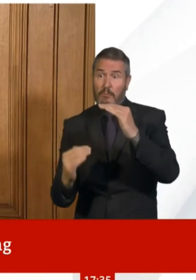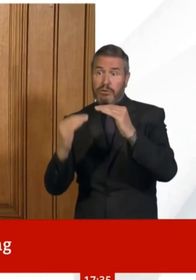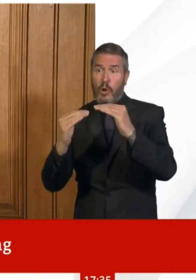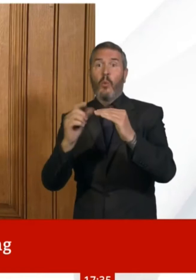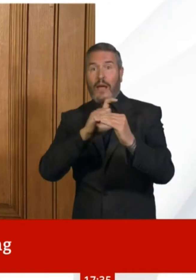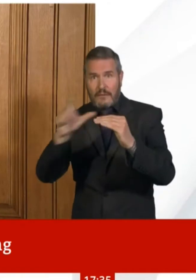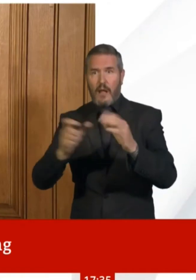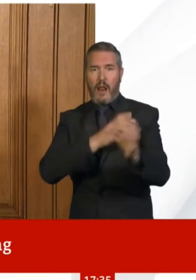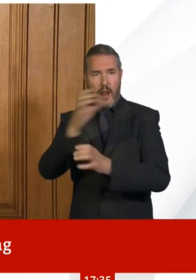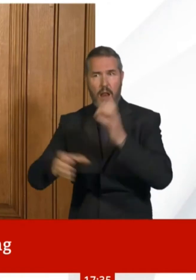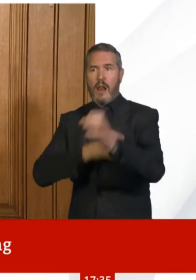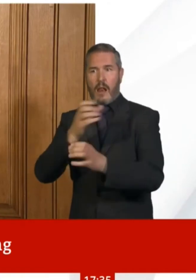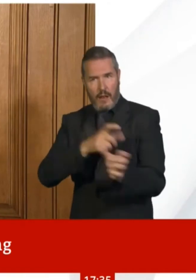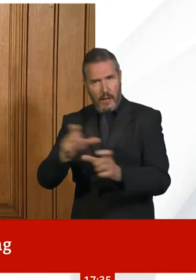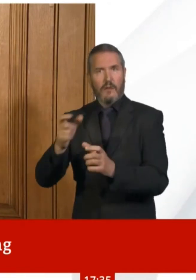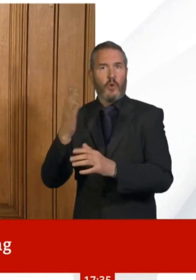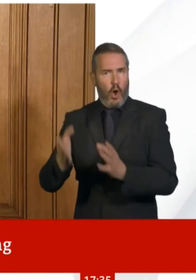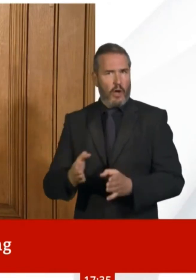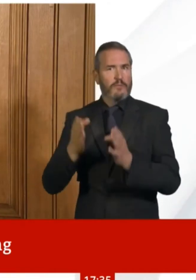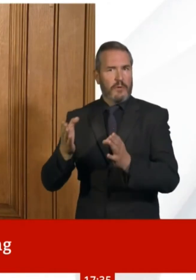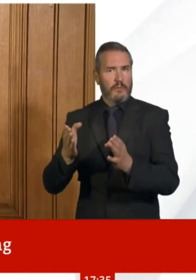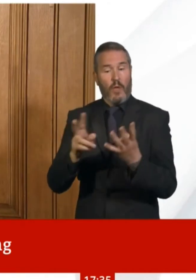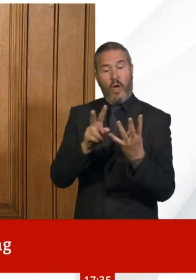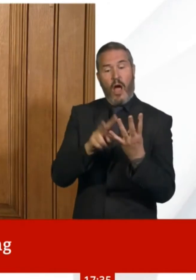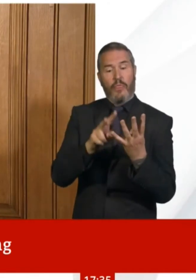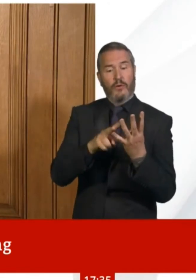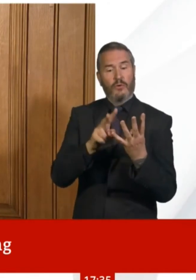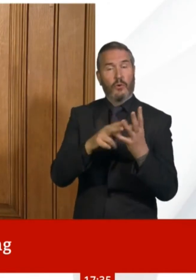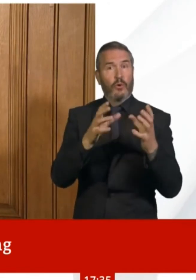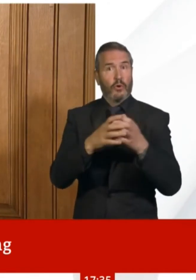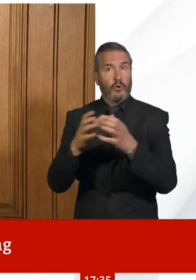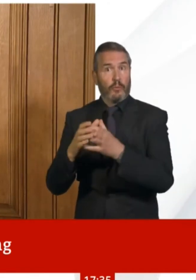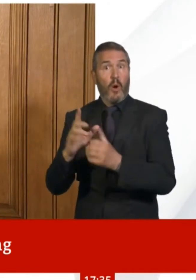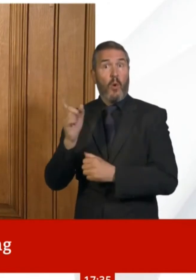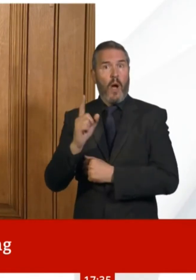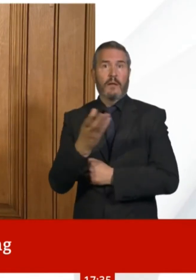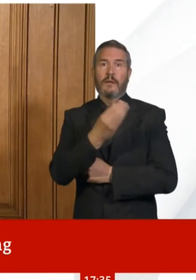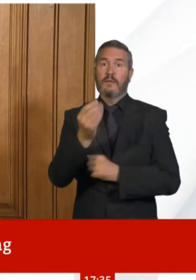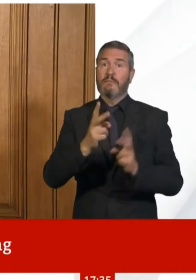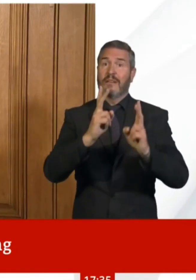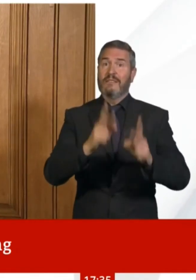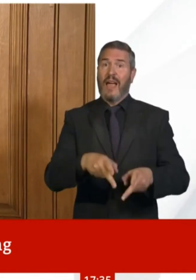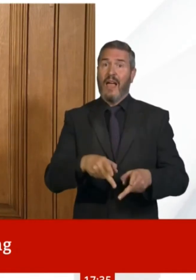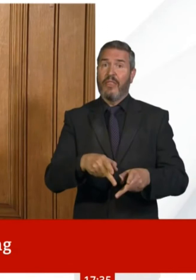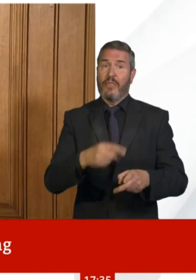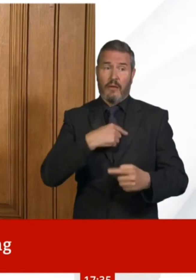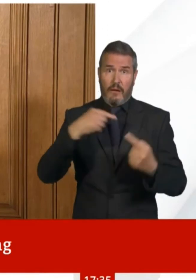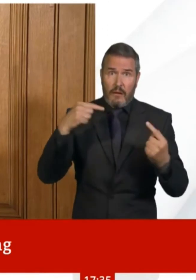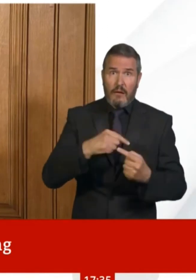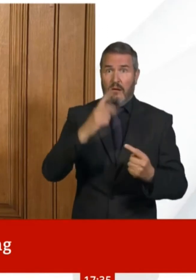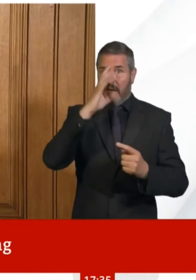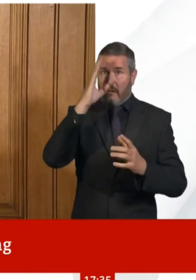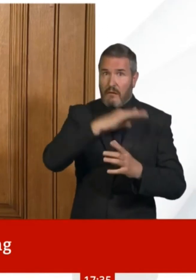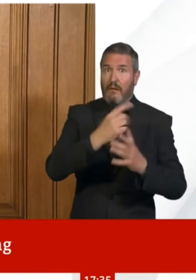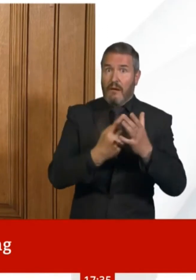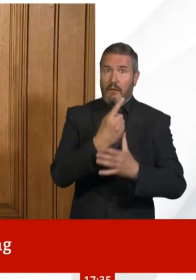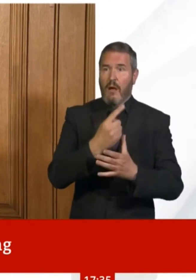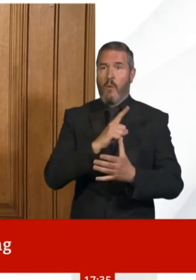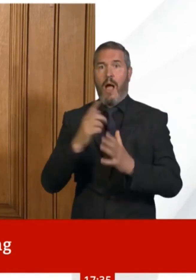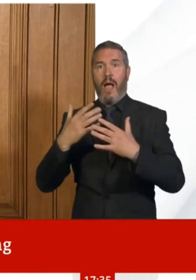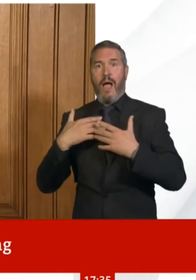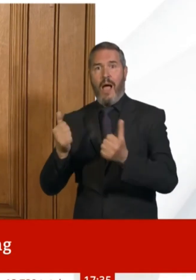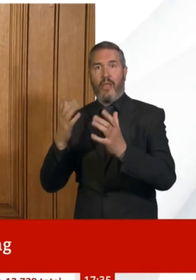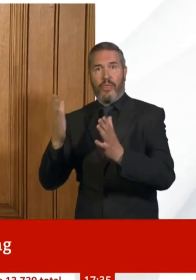not intend to come close to that. But the two other forms are indirect deaths because the NHS is reoriented